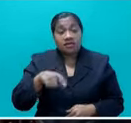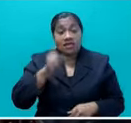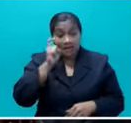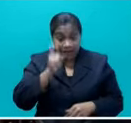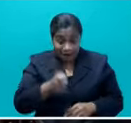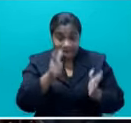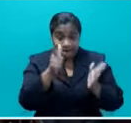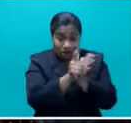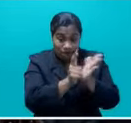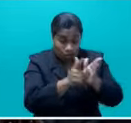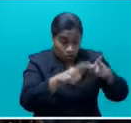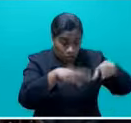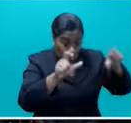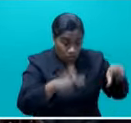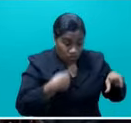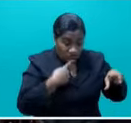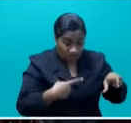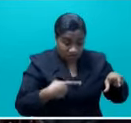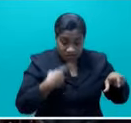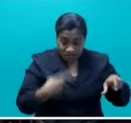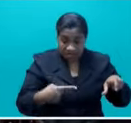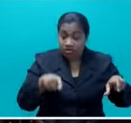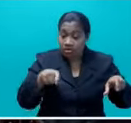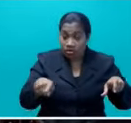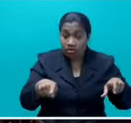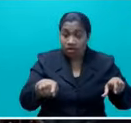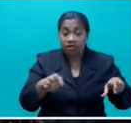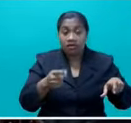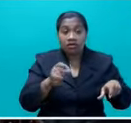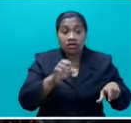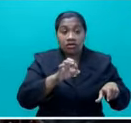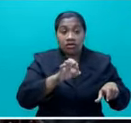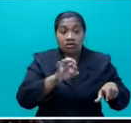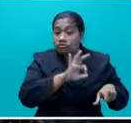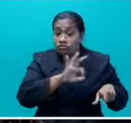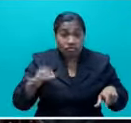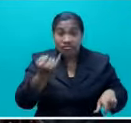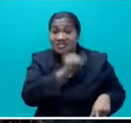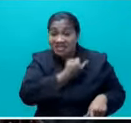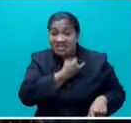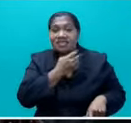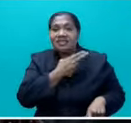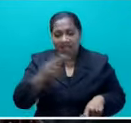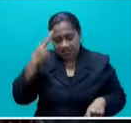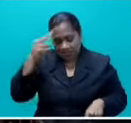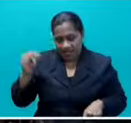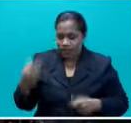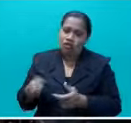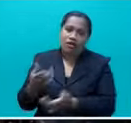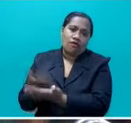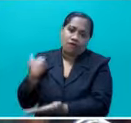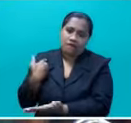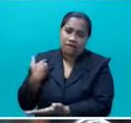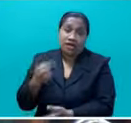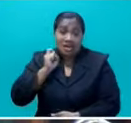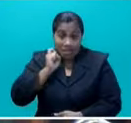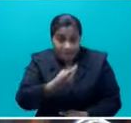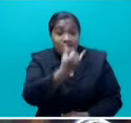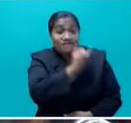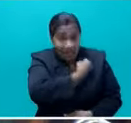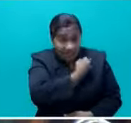by the person? Not by the... Or who's going to do it? Yeah, it's who's the going to remove it from responsibility the of the register? Commissioner of Police, because he maintains the